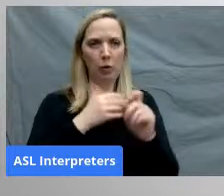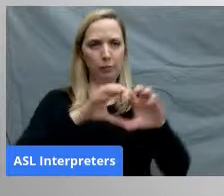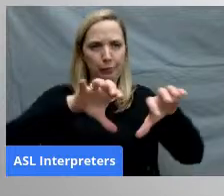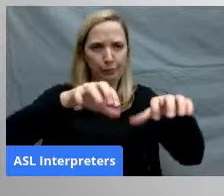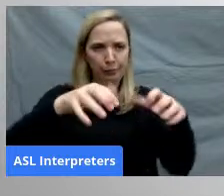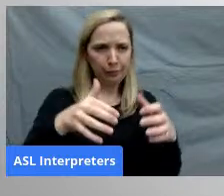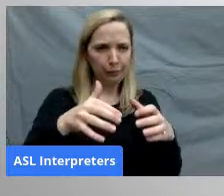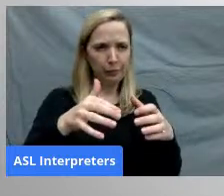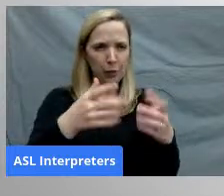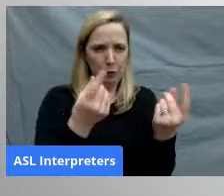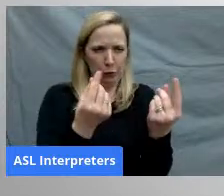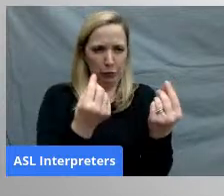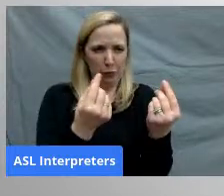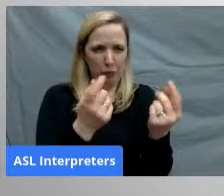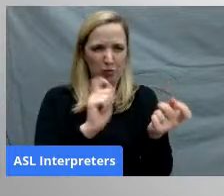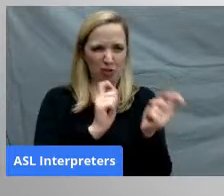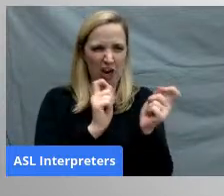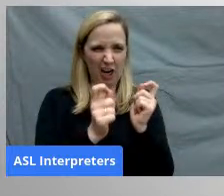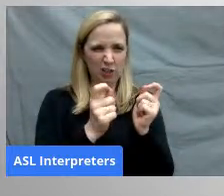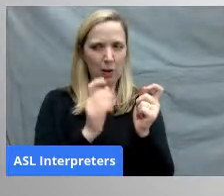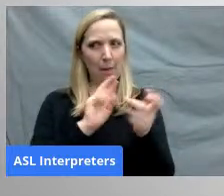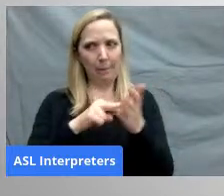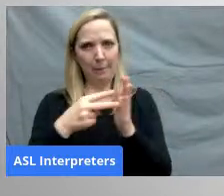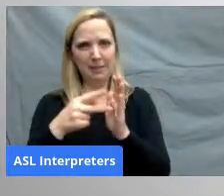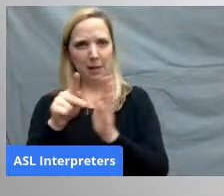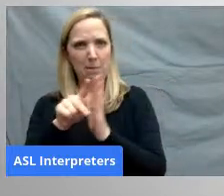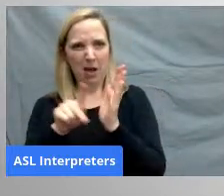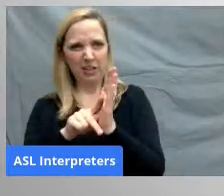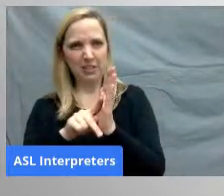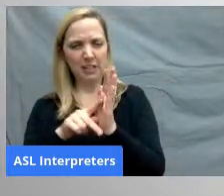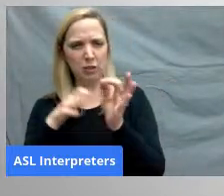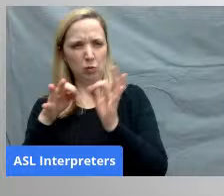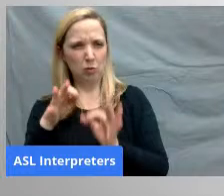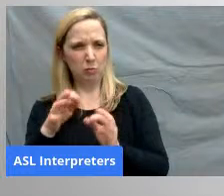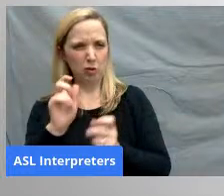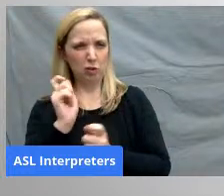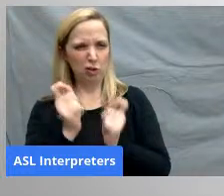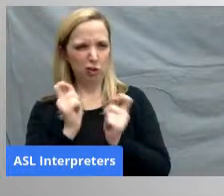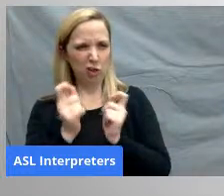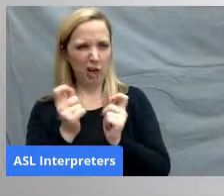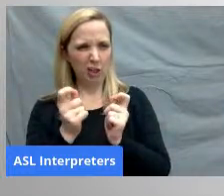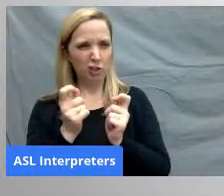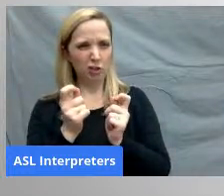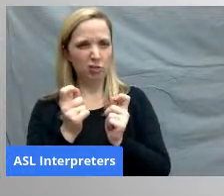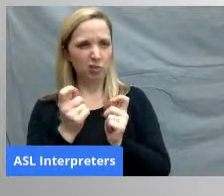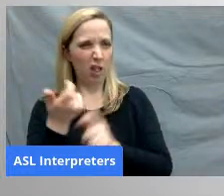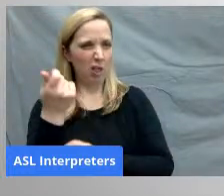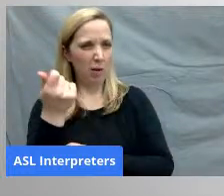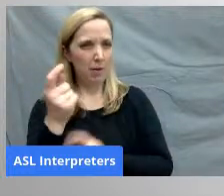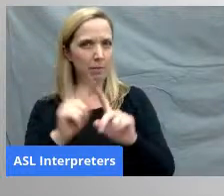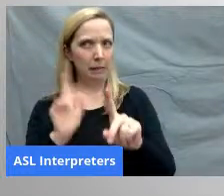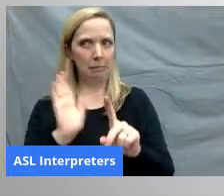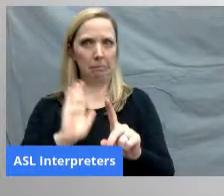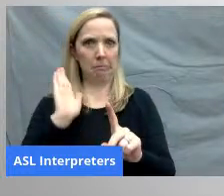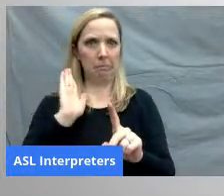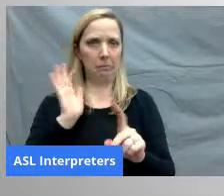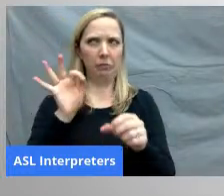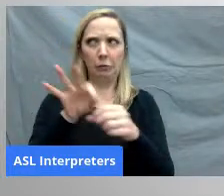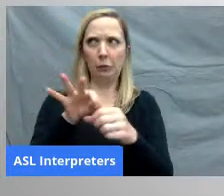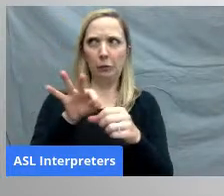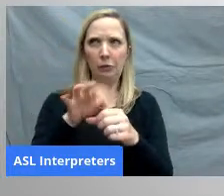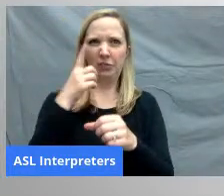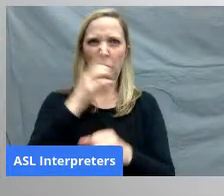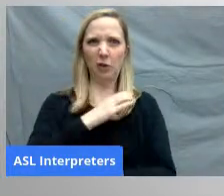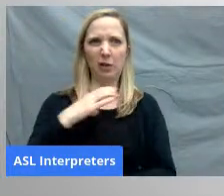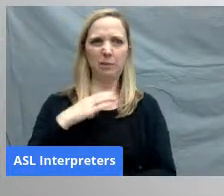the action to be taken will be through policy, but historically, we have not voted, I don't think, on committees. We've